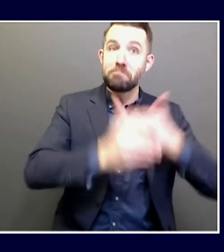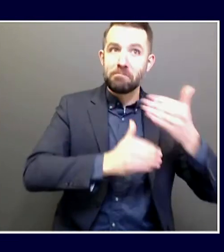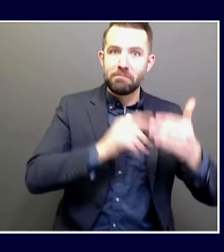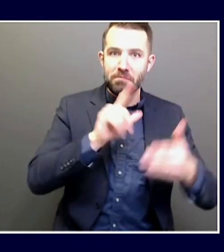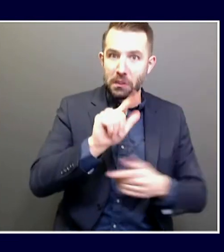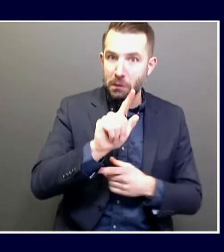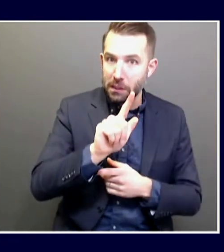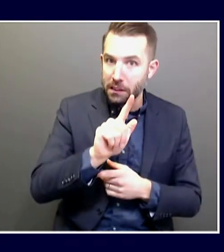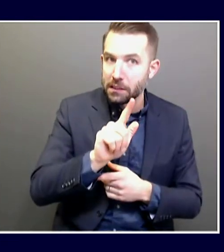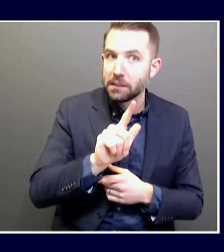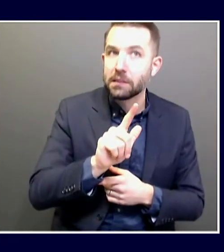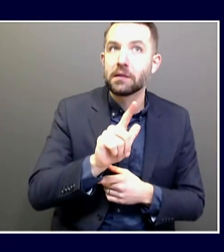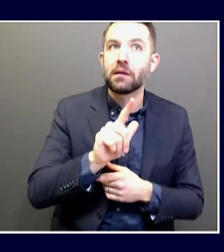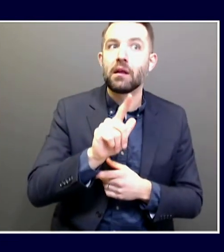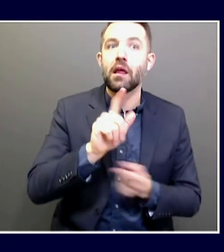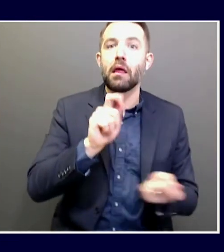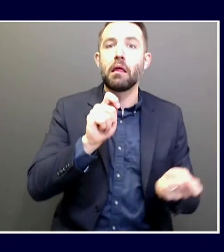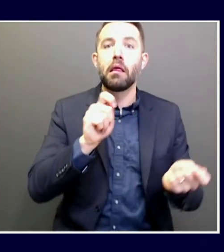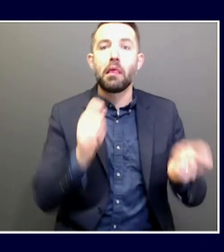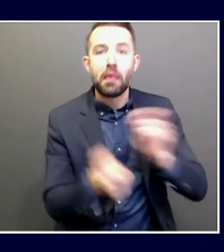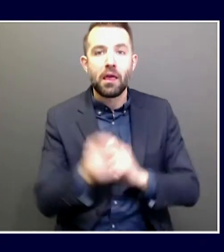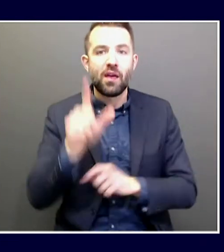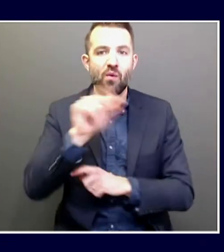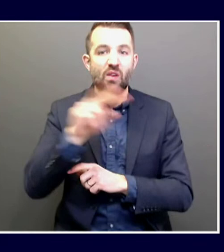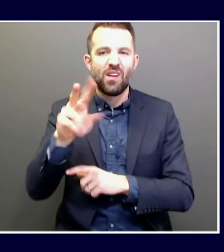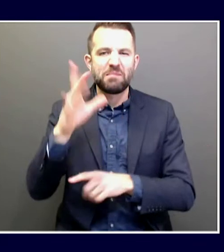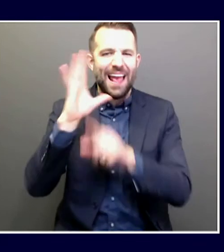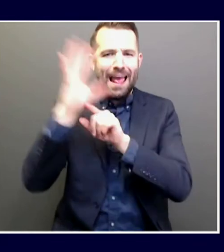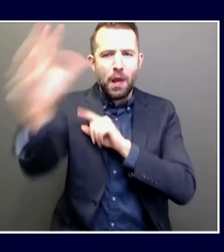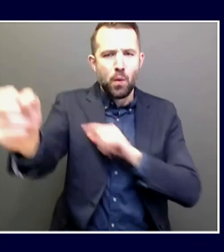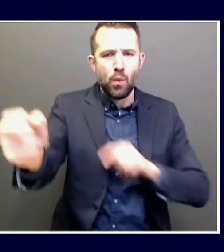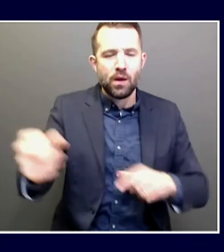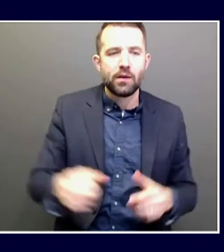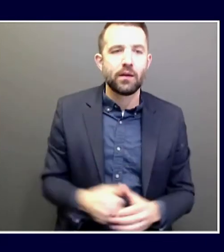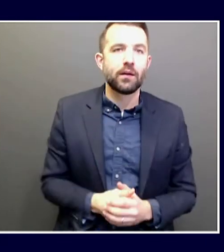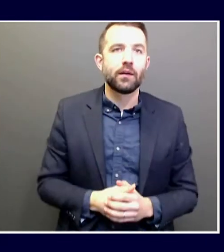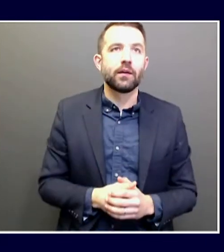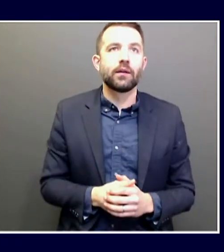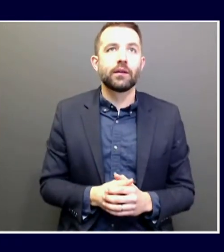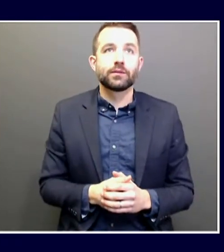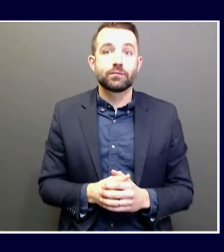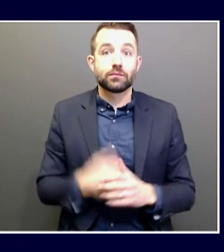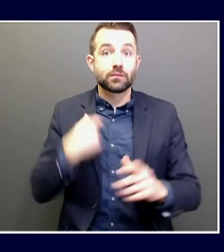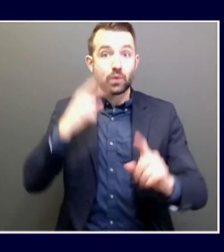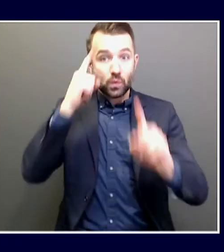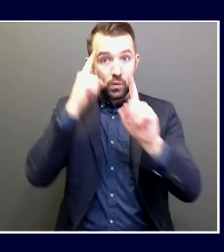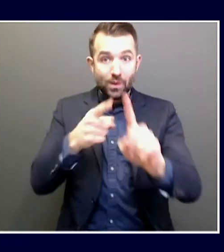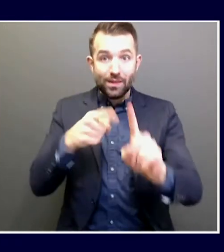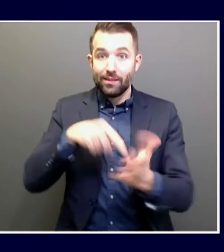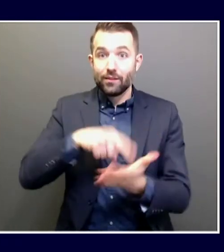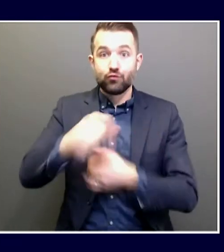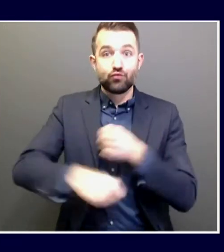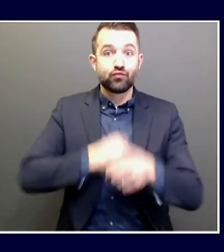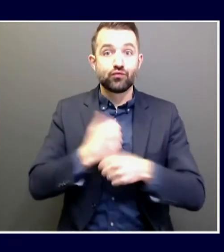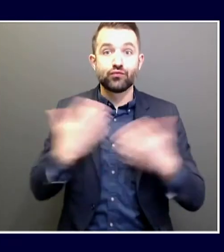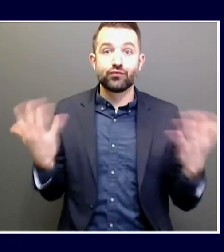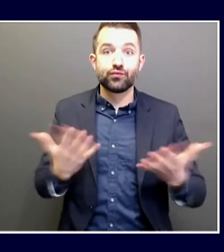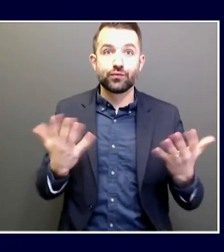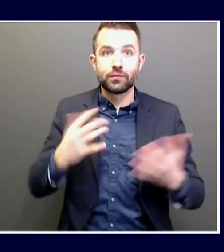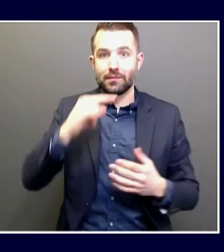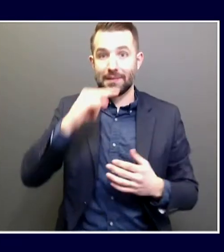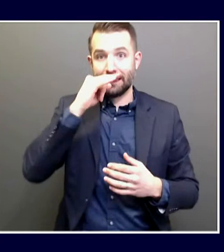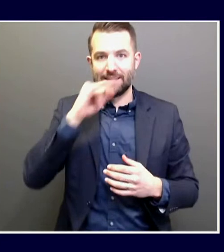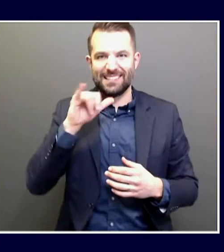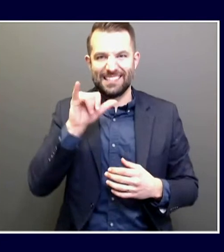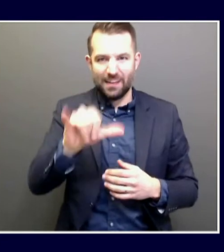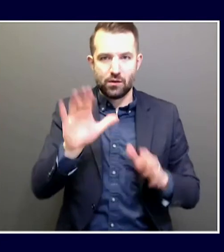Our goal last year and this year is to keep kids in the classroom. Being in the classroom